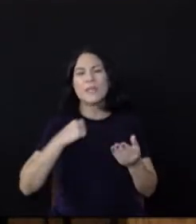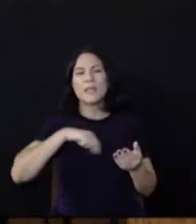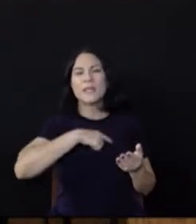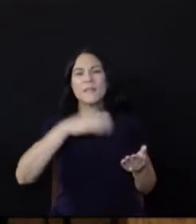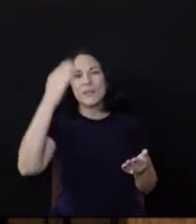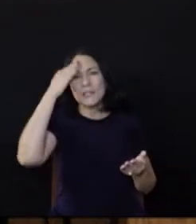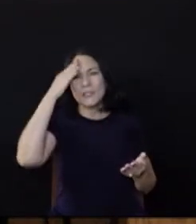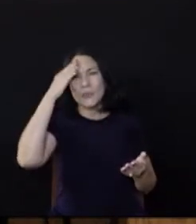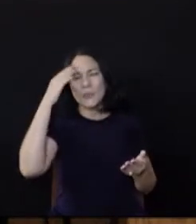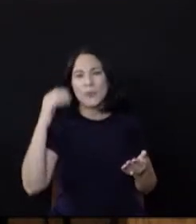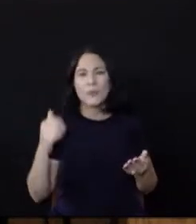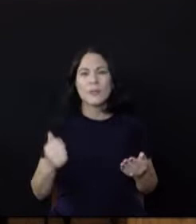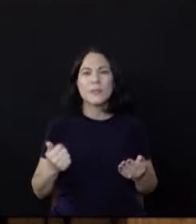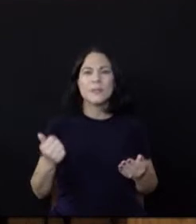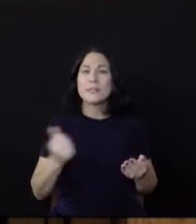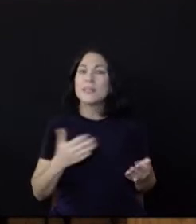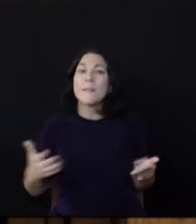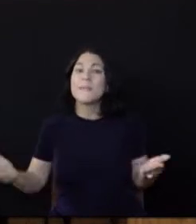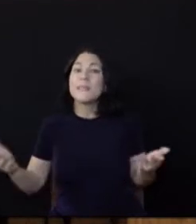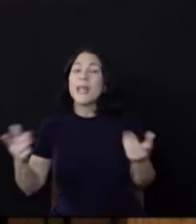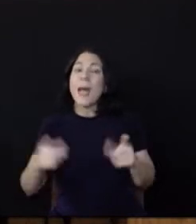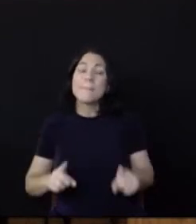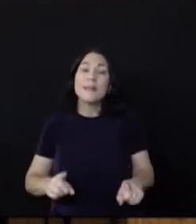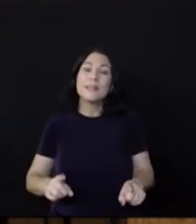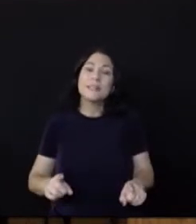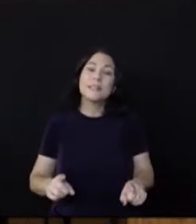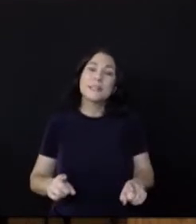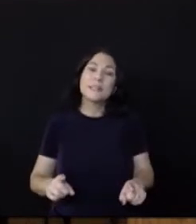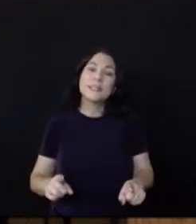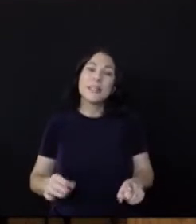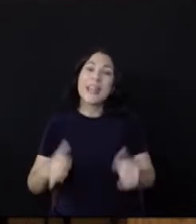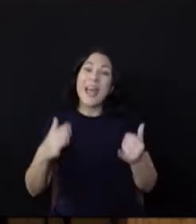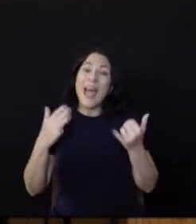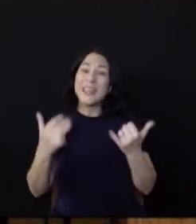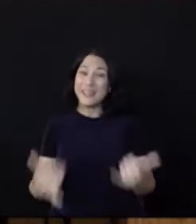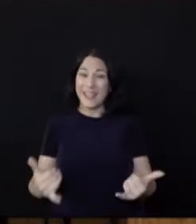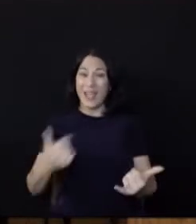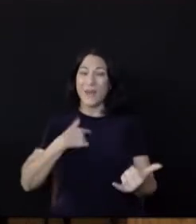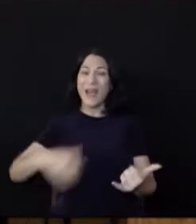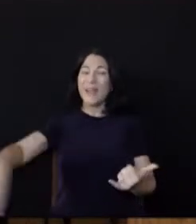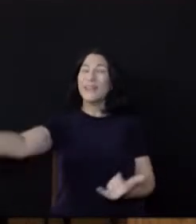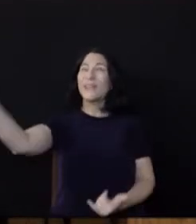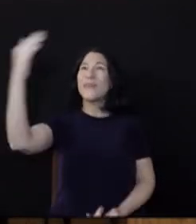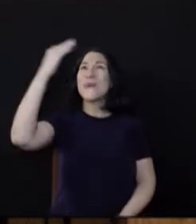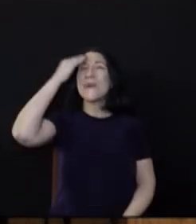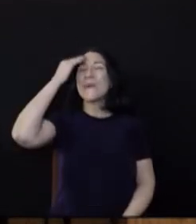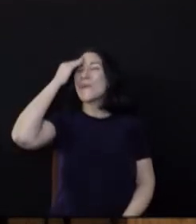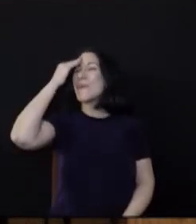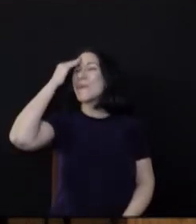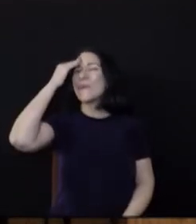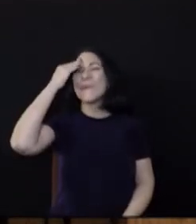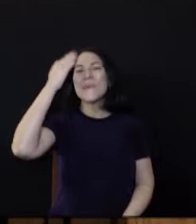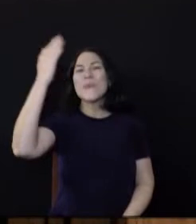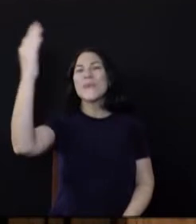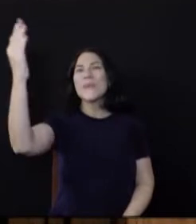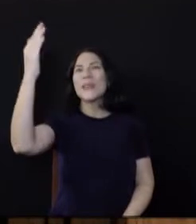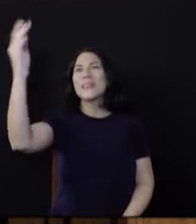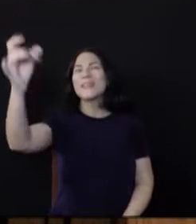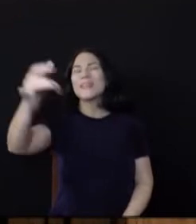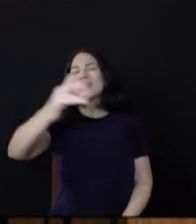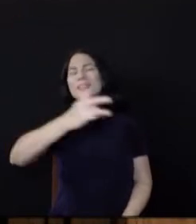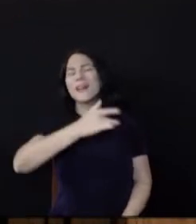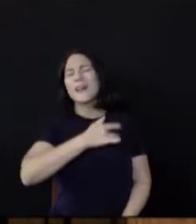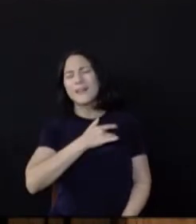with. Something happened, and now I know he touched